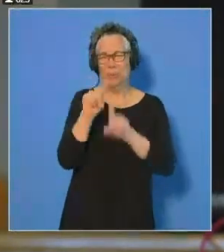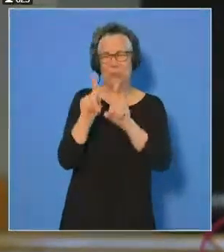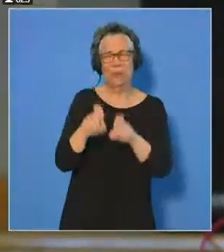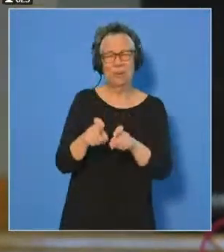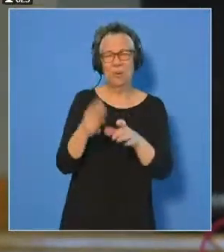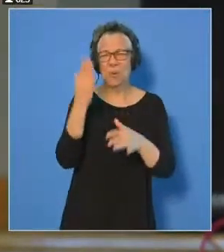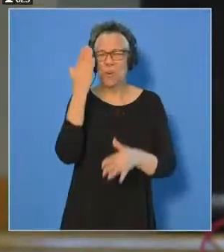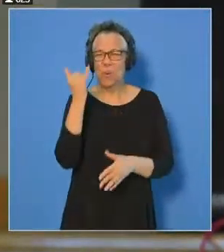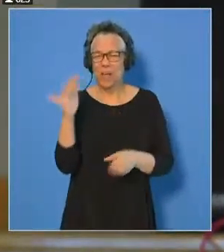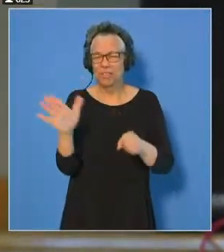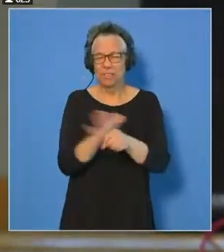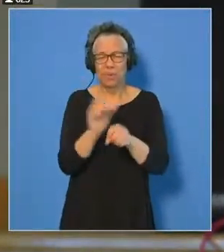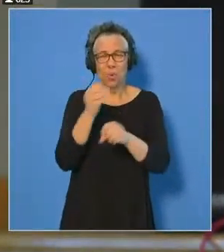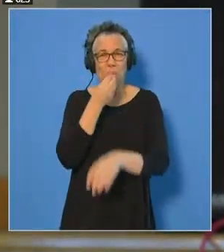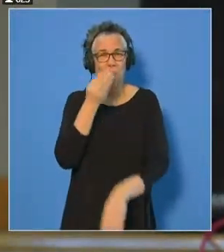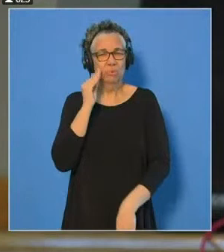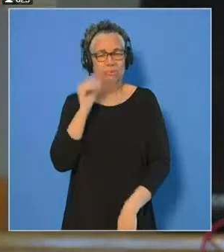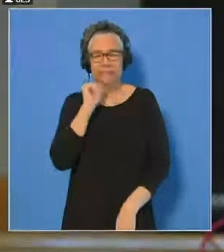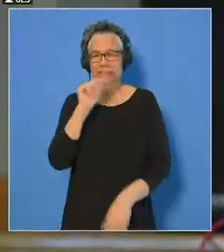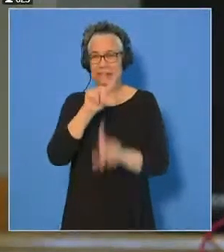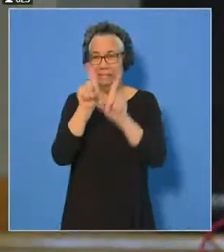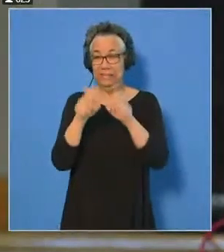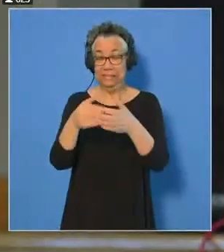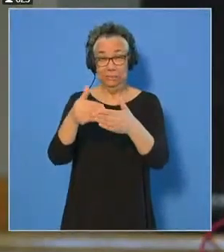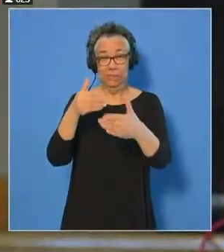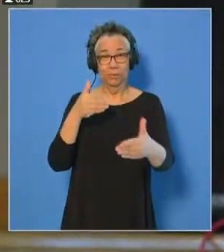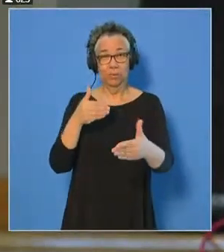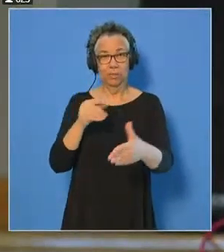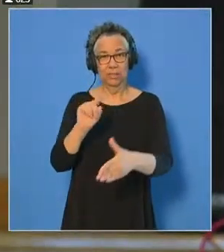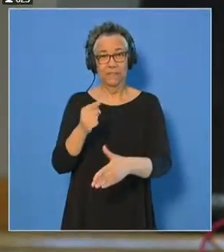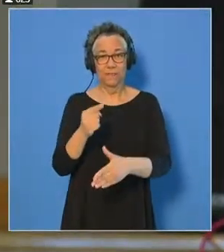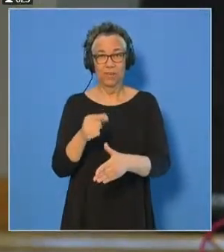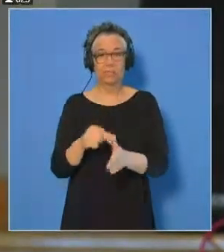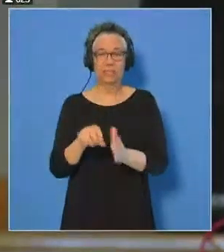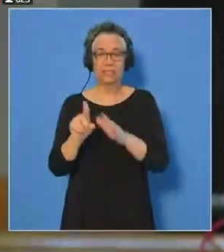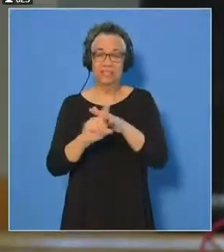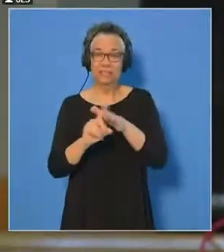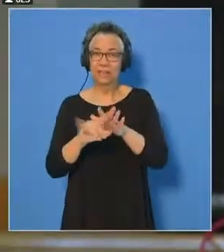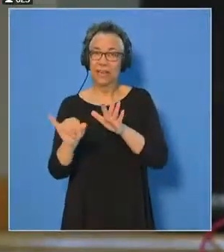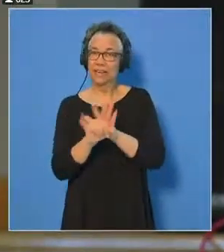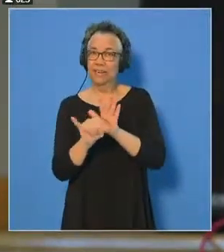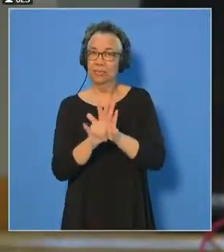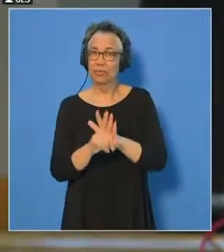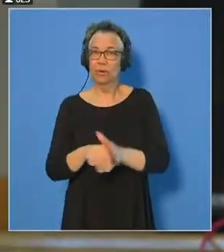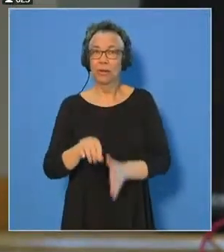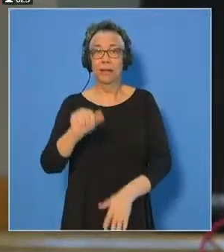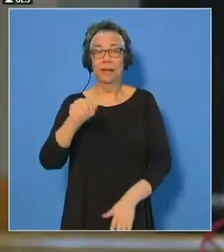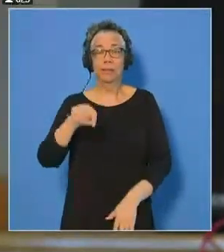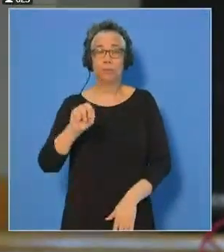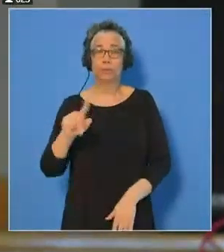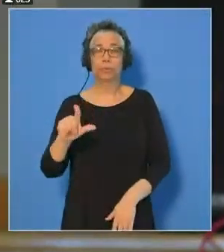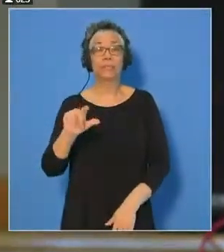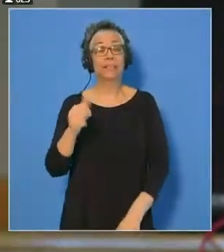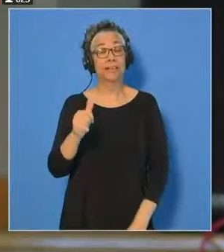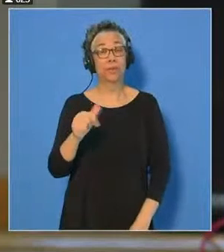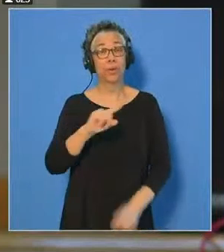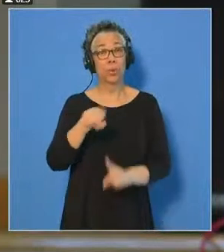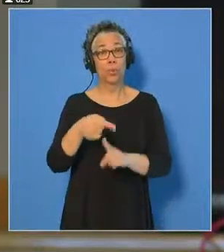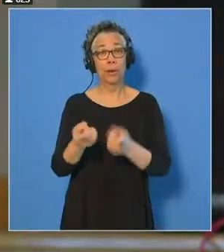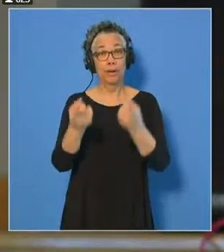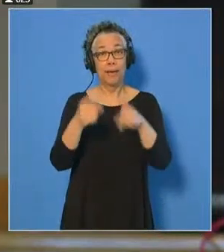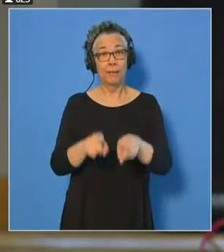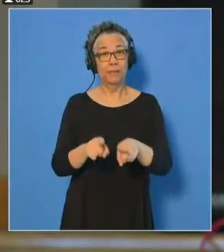why the entire home was not tested earlier, with the first case identified on the 10th of April. When it occurred,